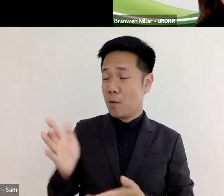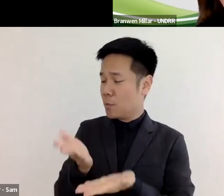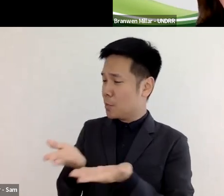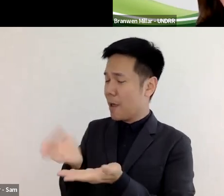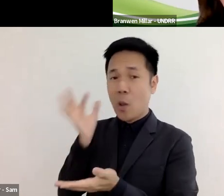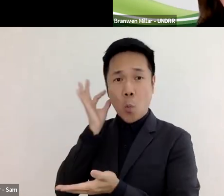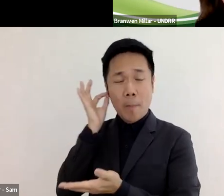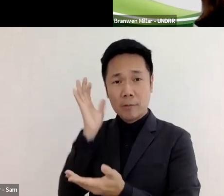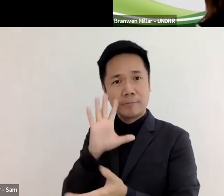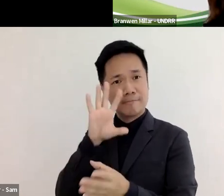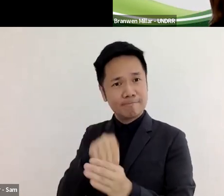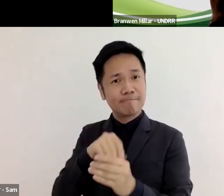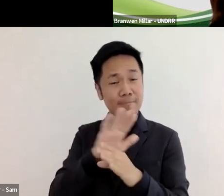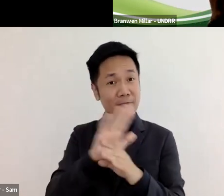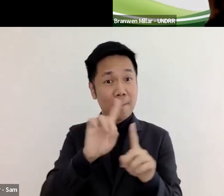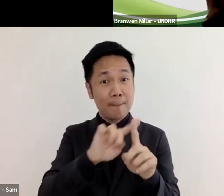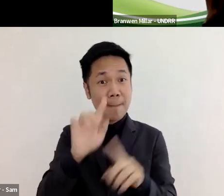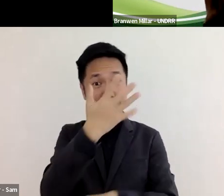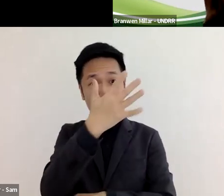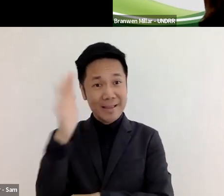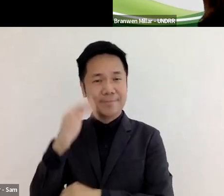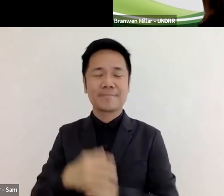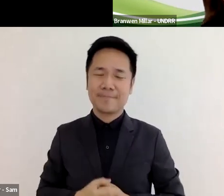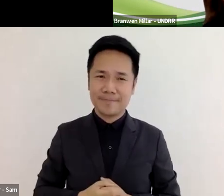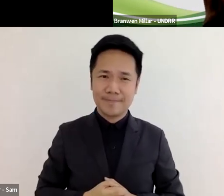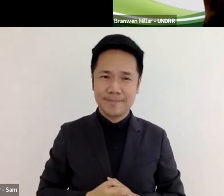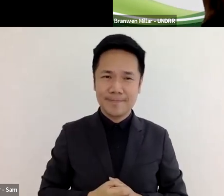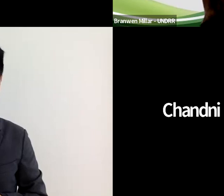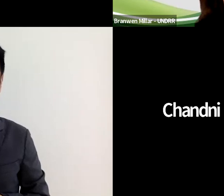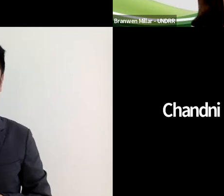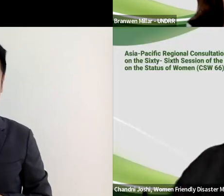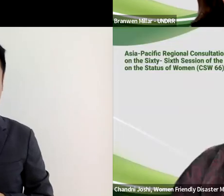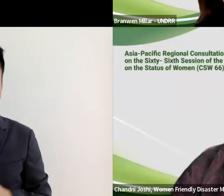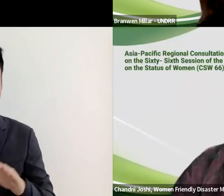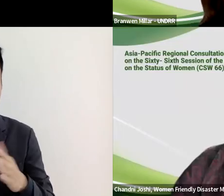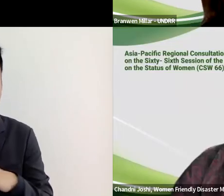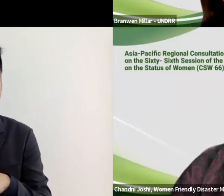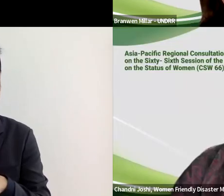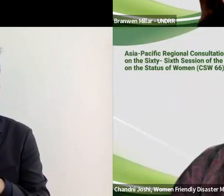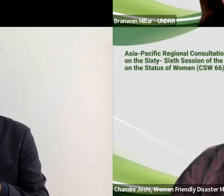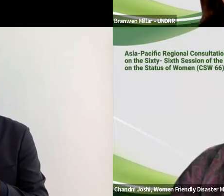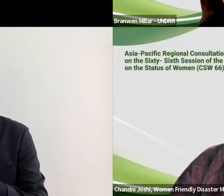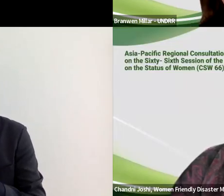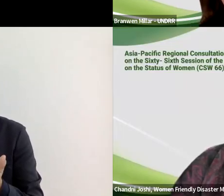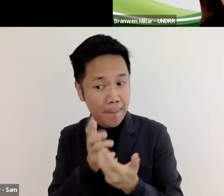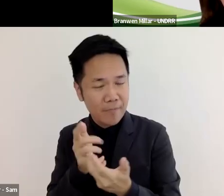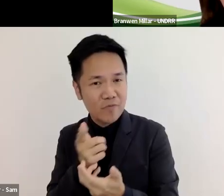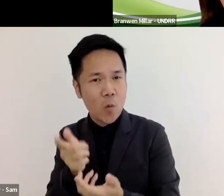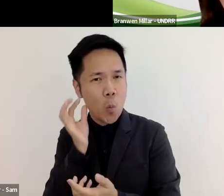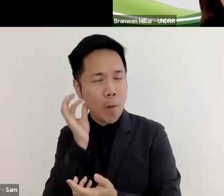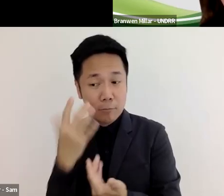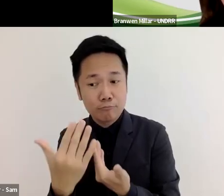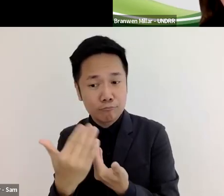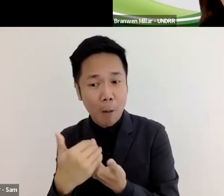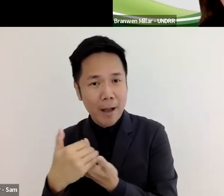sustainable energy. We will need to further enhance our women's resilience to climate change and their participation in decision